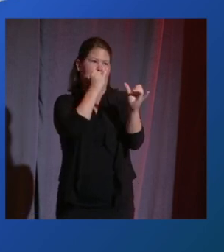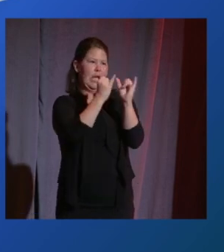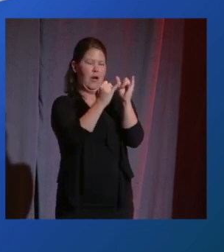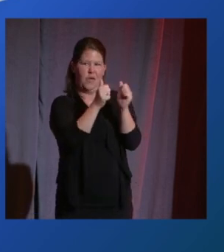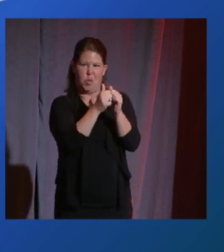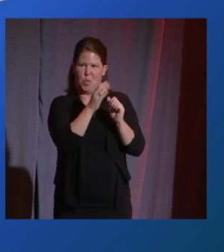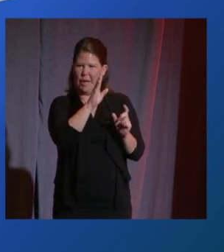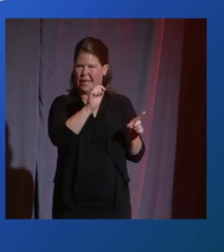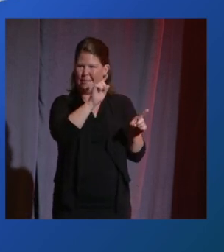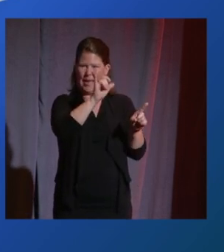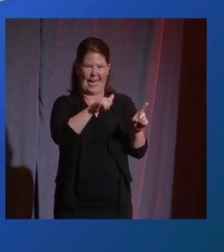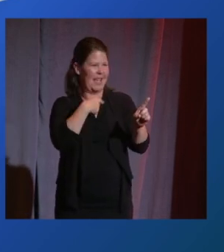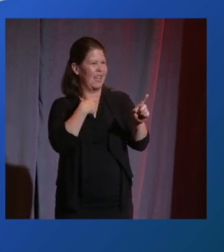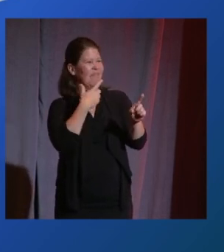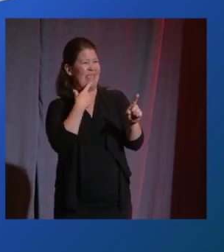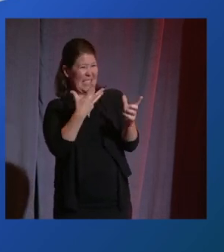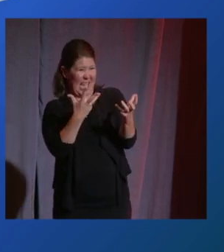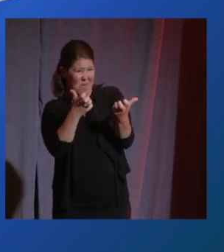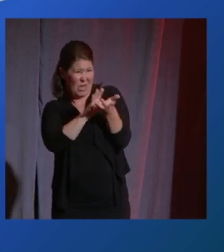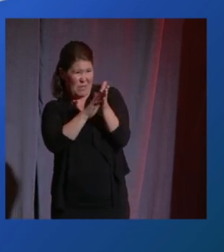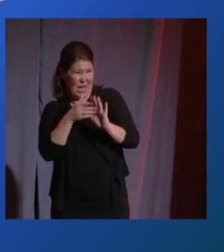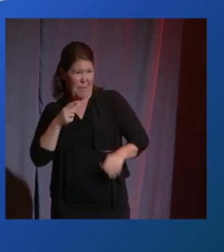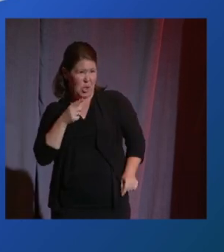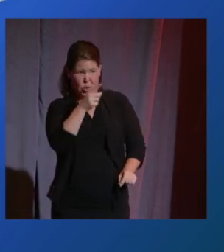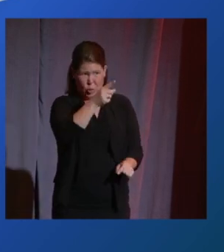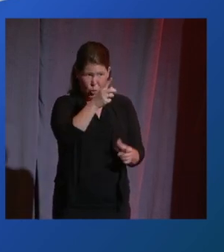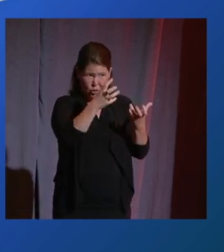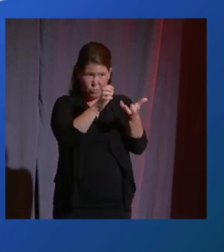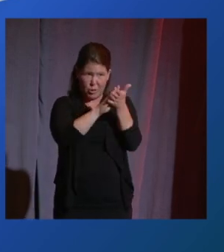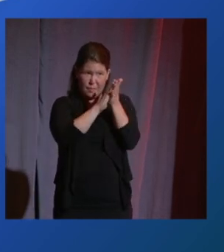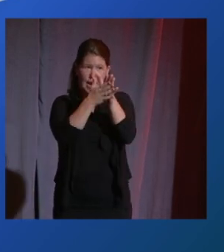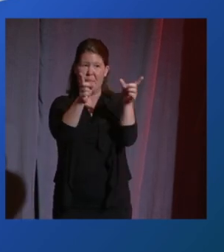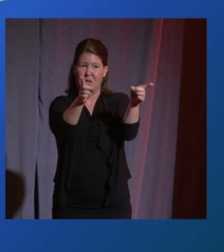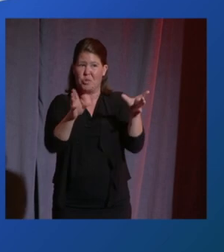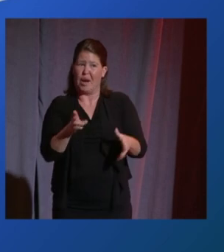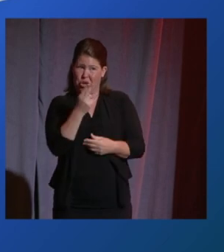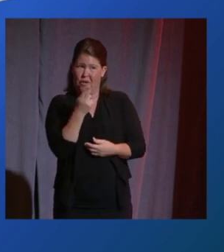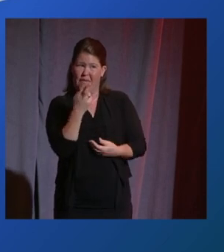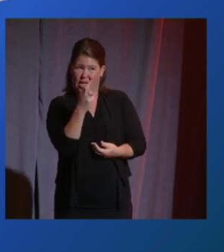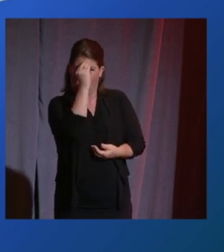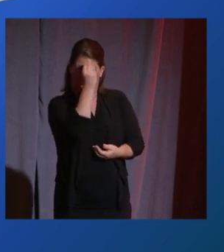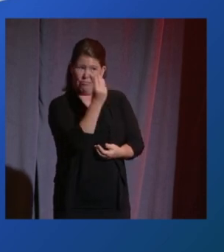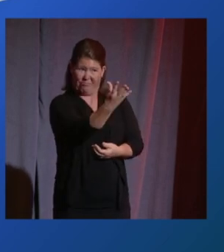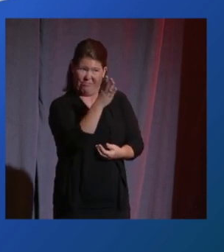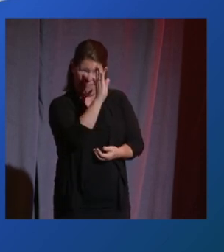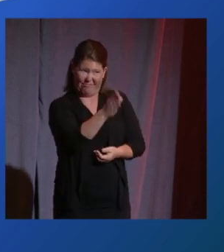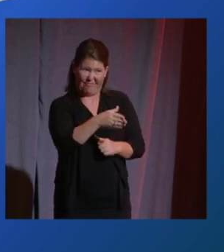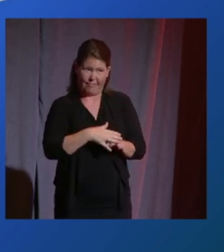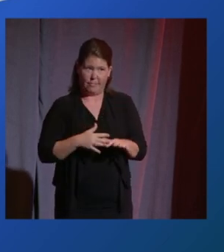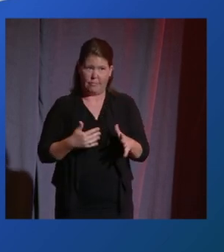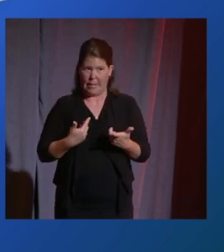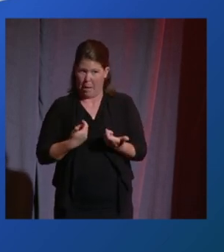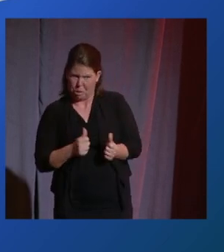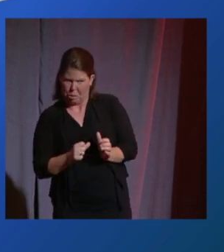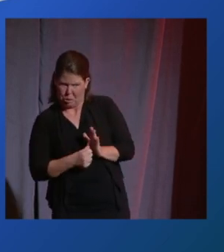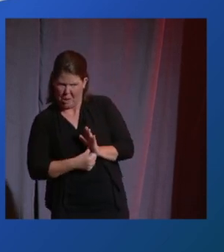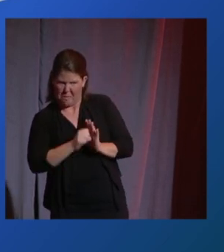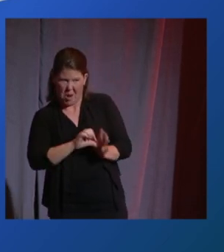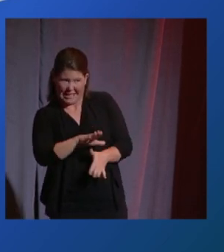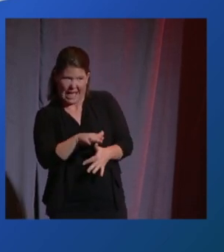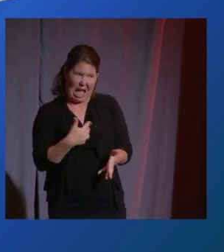said I want to be you I want to be the director of HR and I said that just to impress her so I could get the